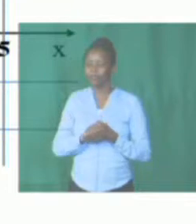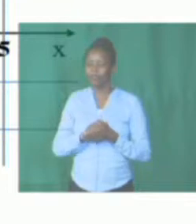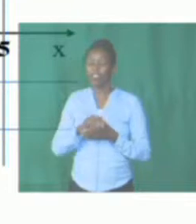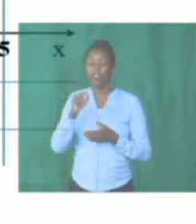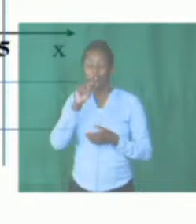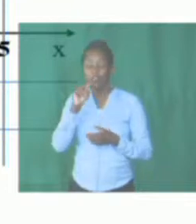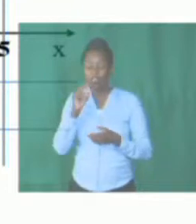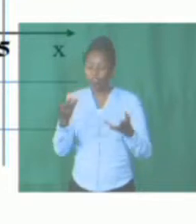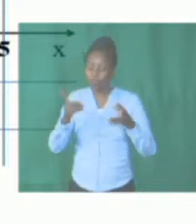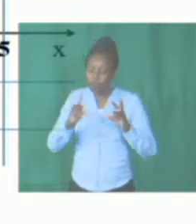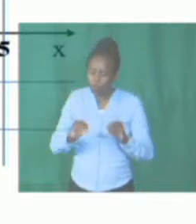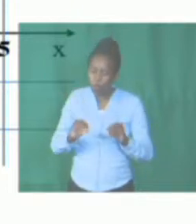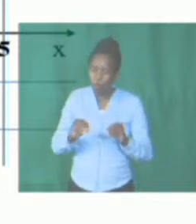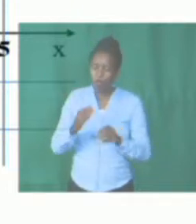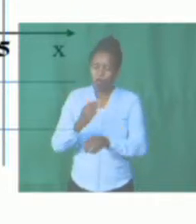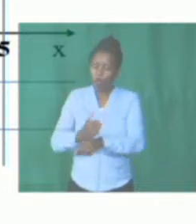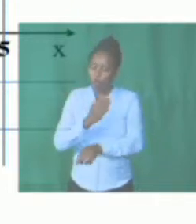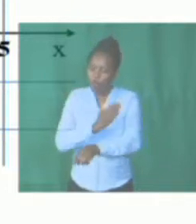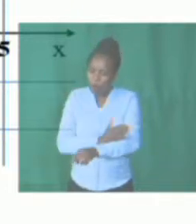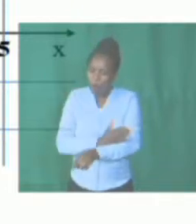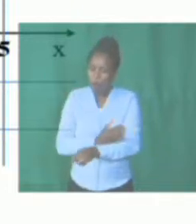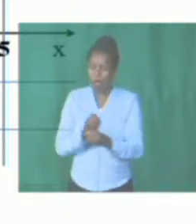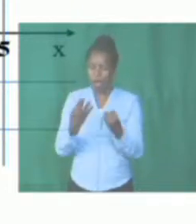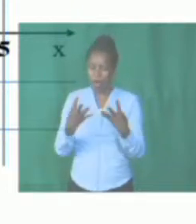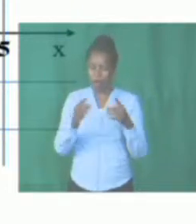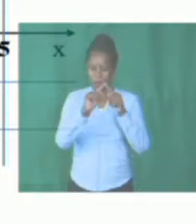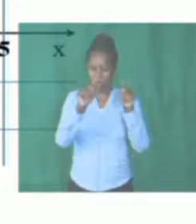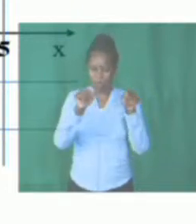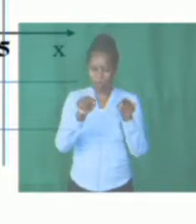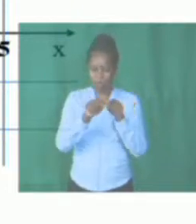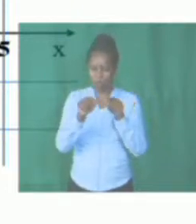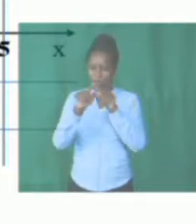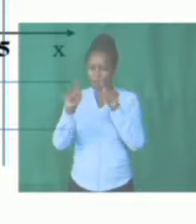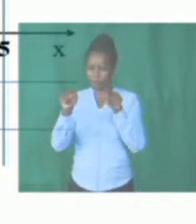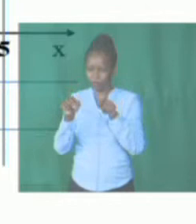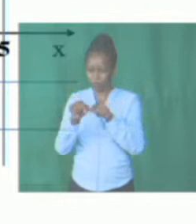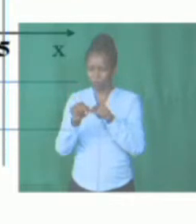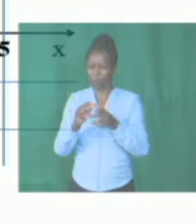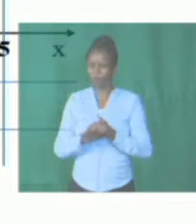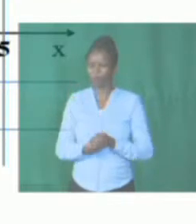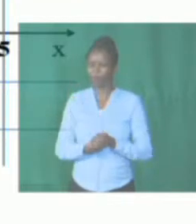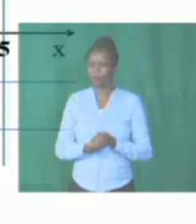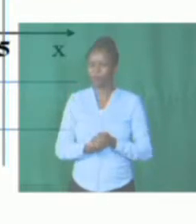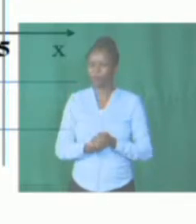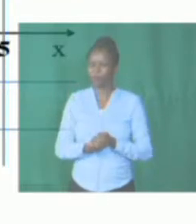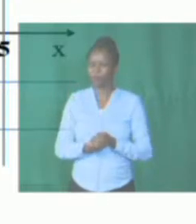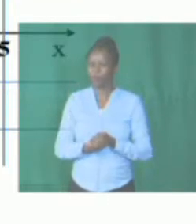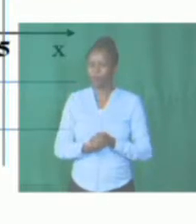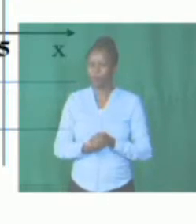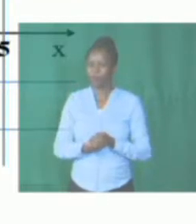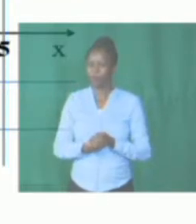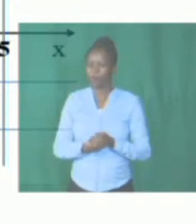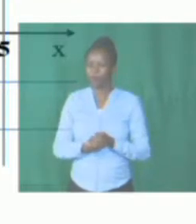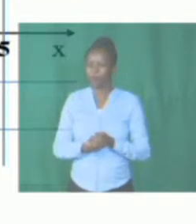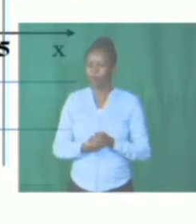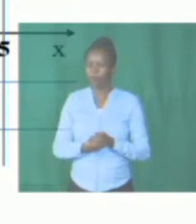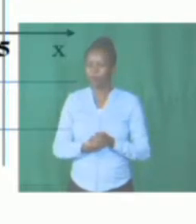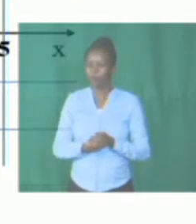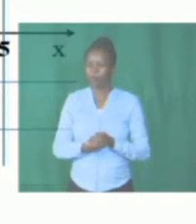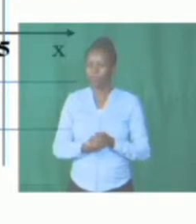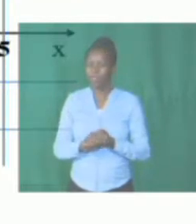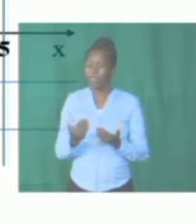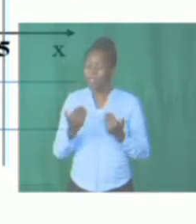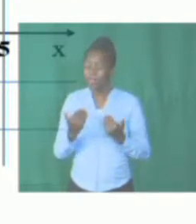do before just counting the number of squares. The first thing you need to do is make sure you check what